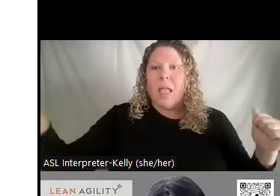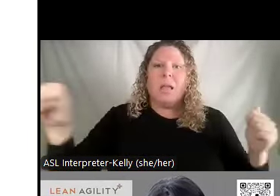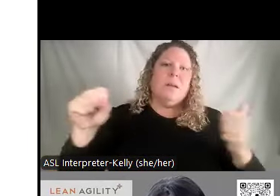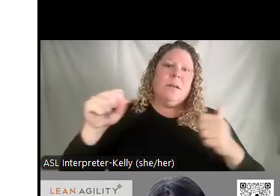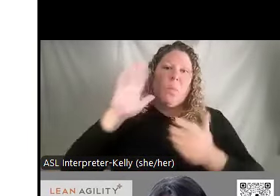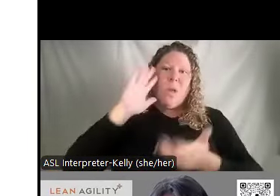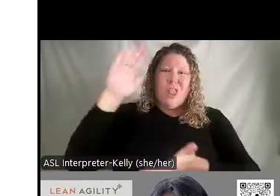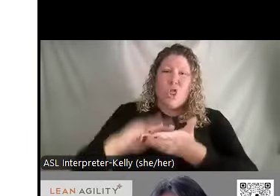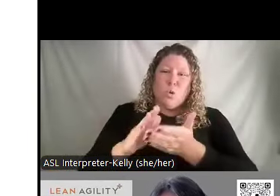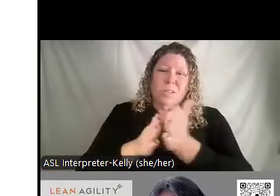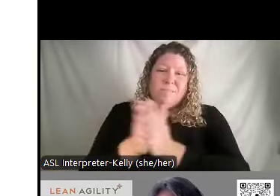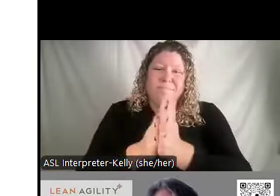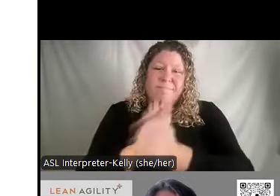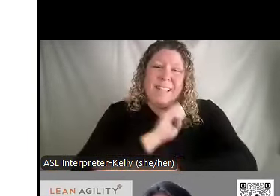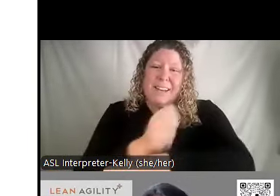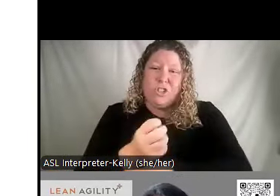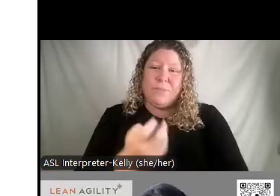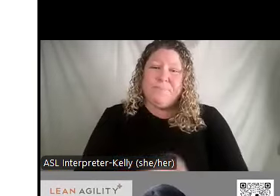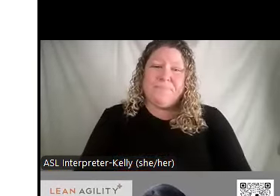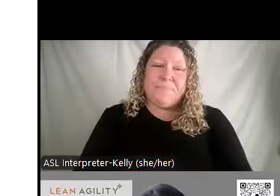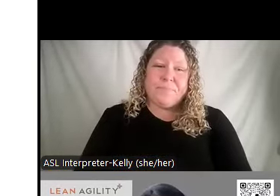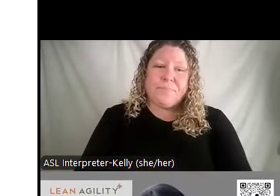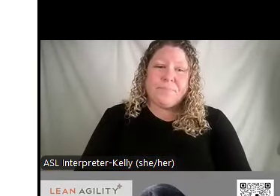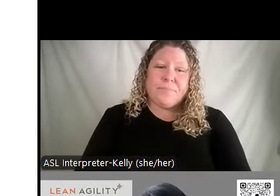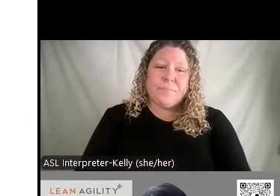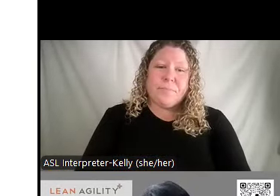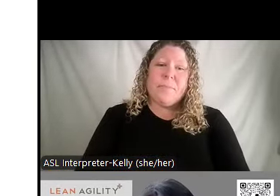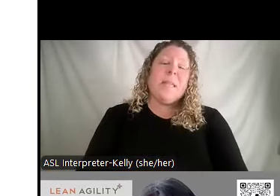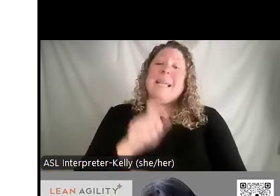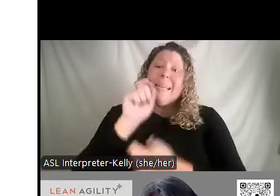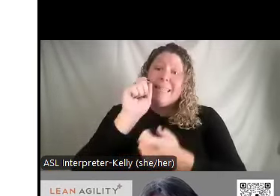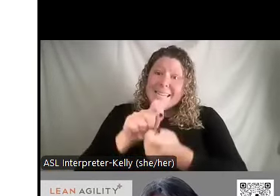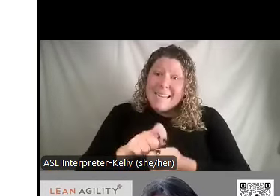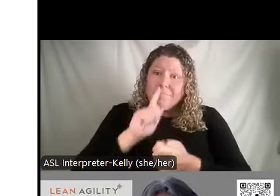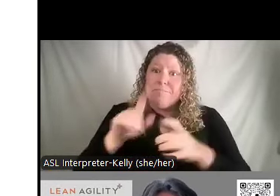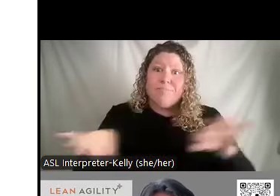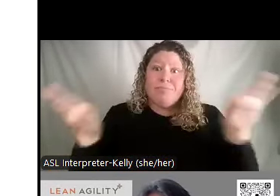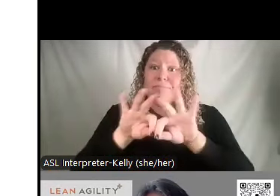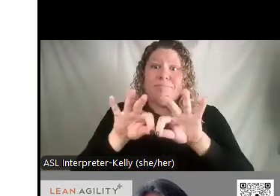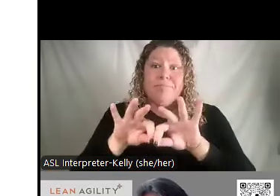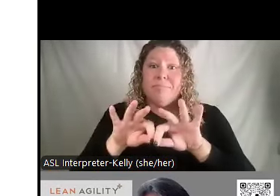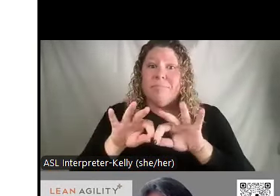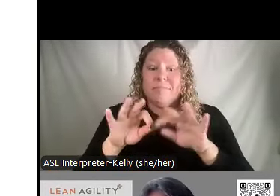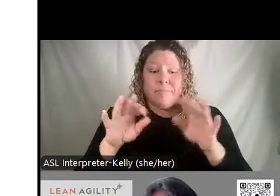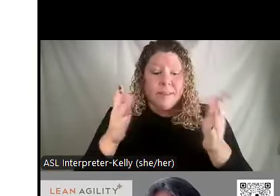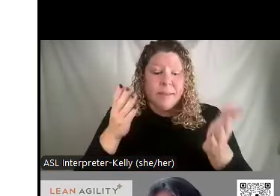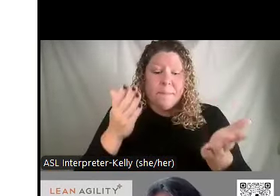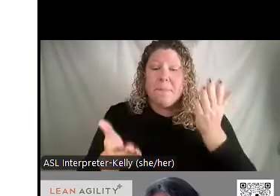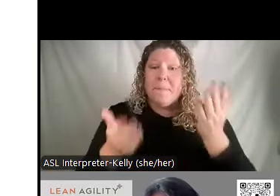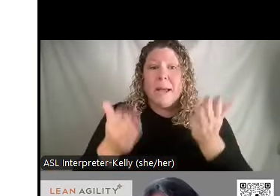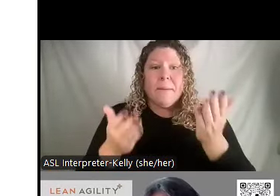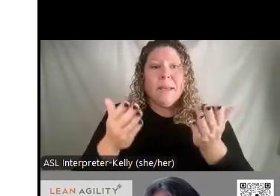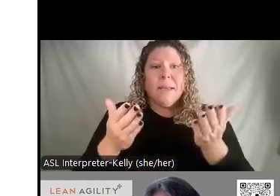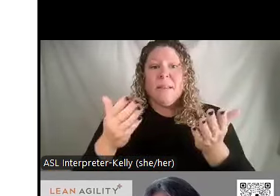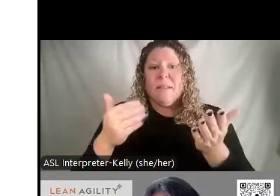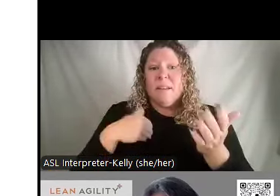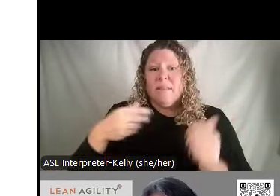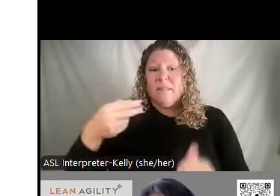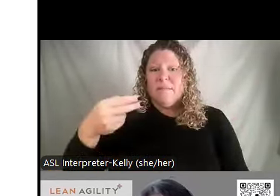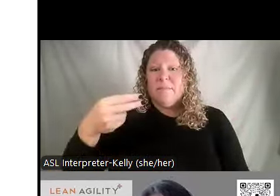on. All right. And also details are important. Maybe, there might be, this is a human resources